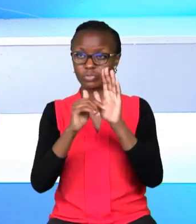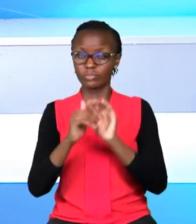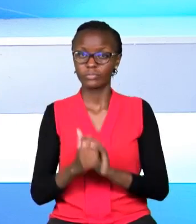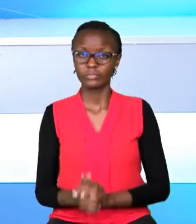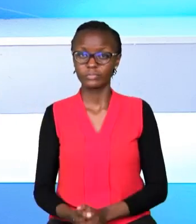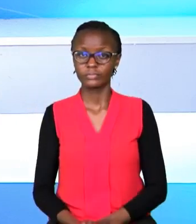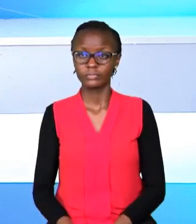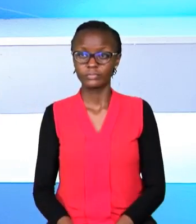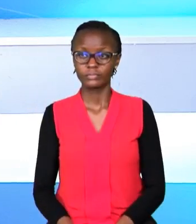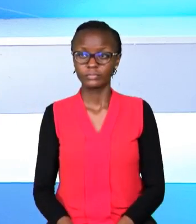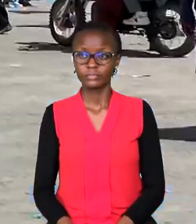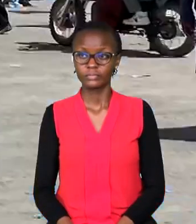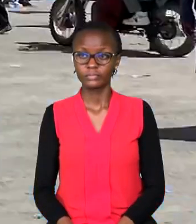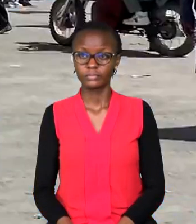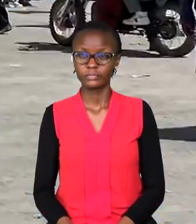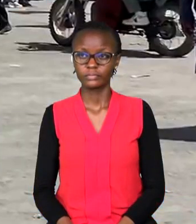look.